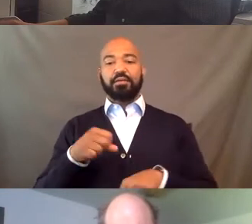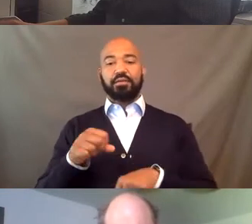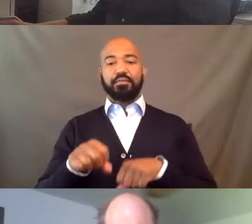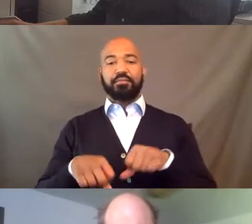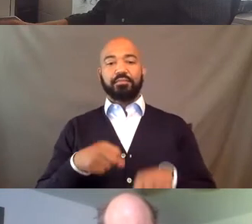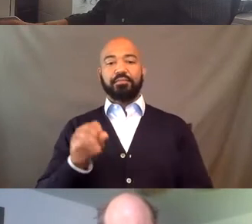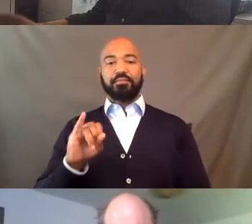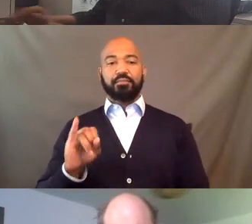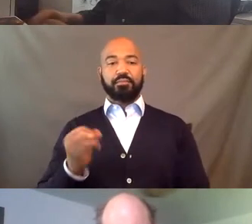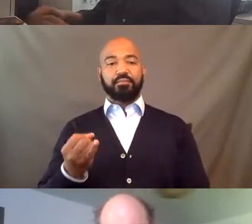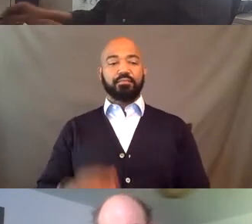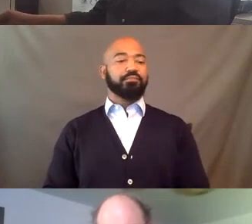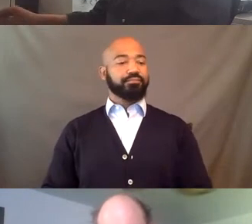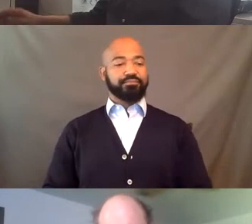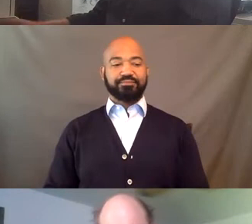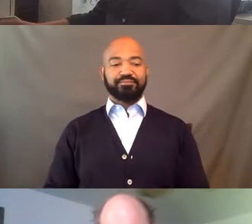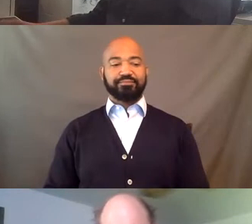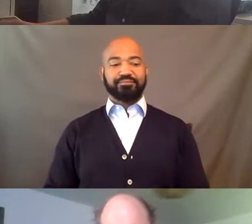All right.